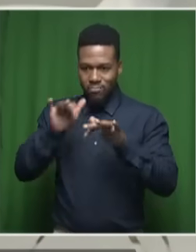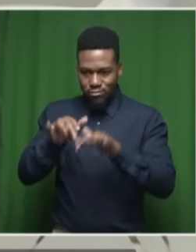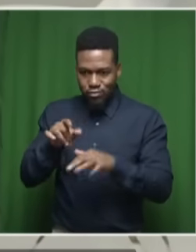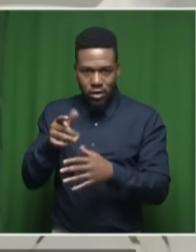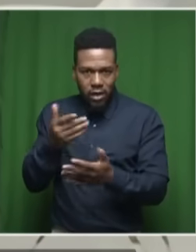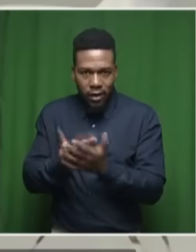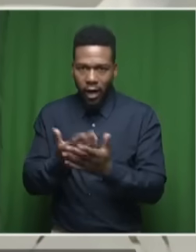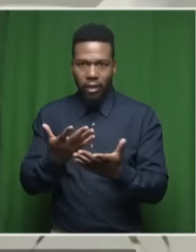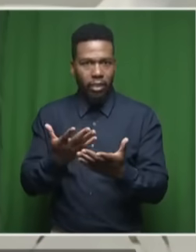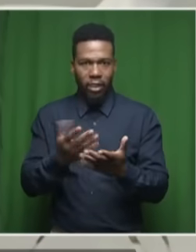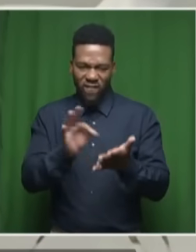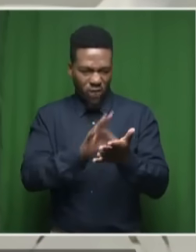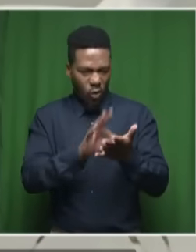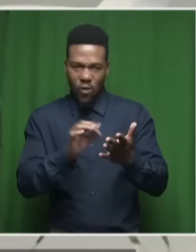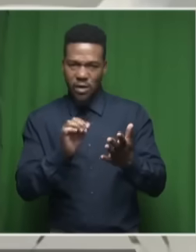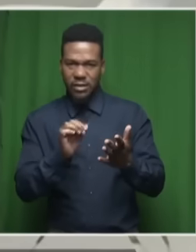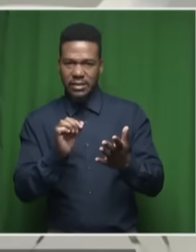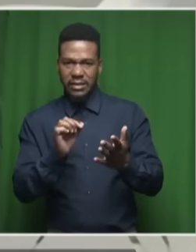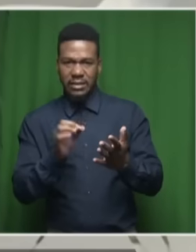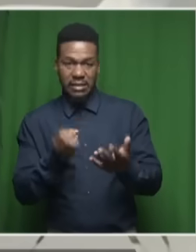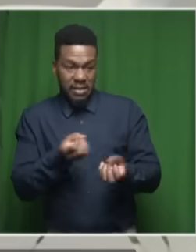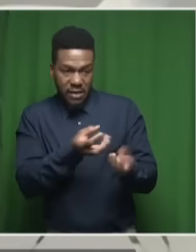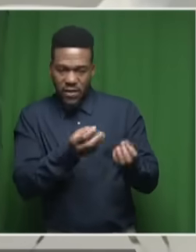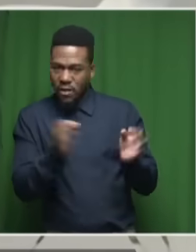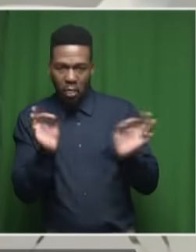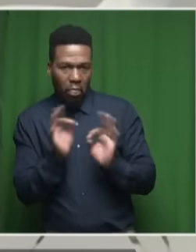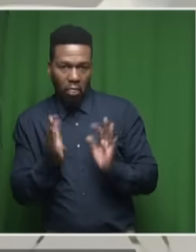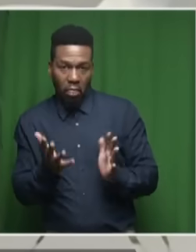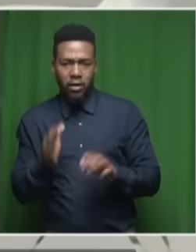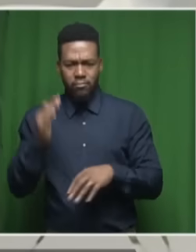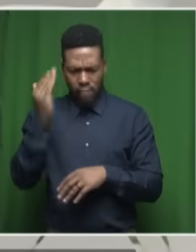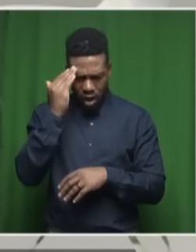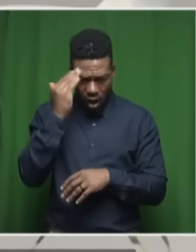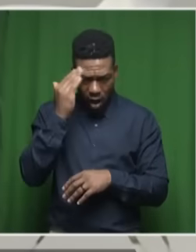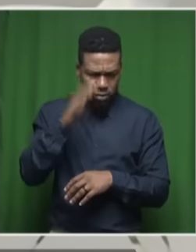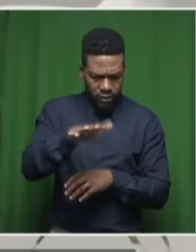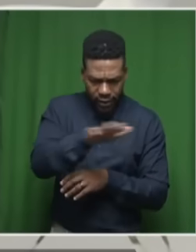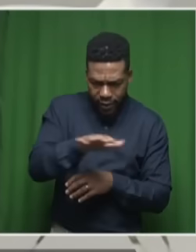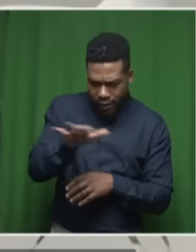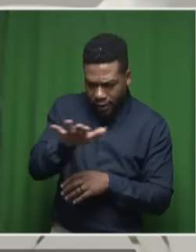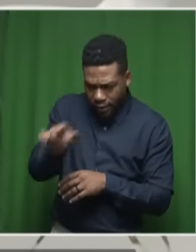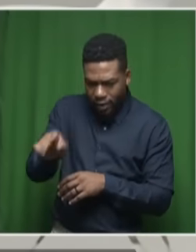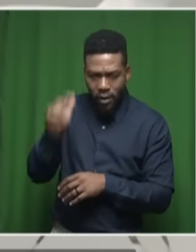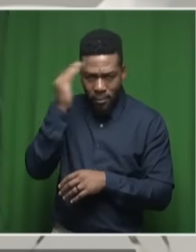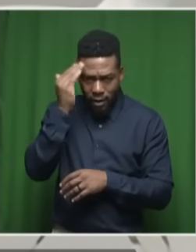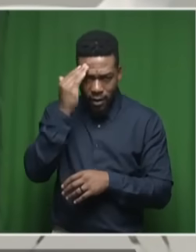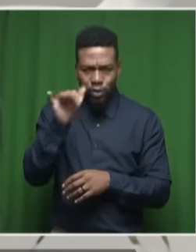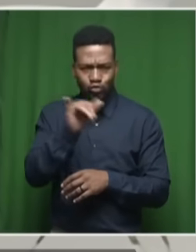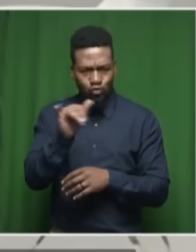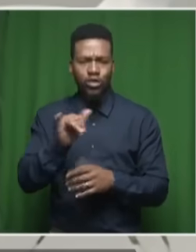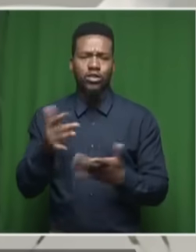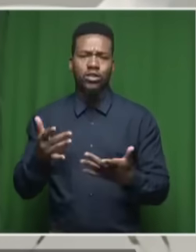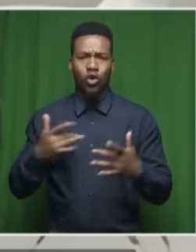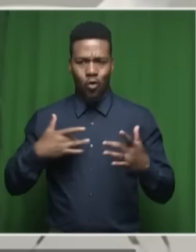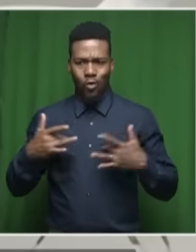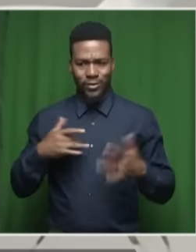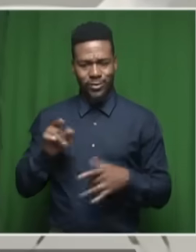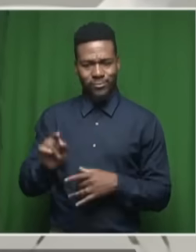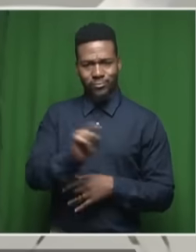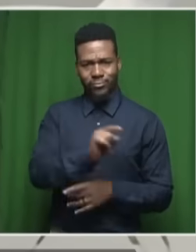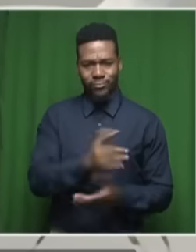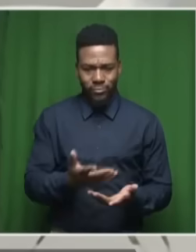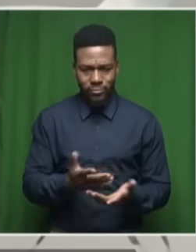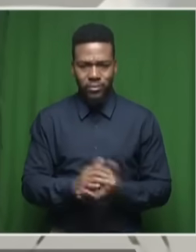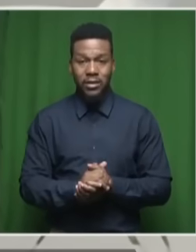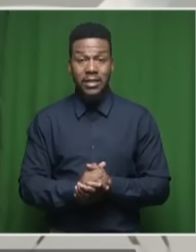them, because they know exactly the areas in which people are worried about, and they need to be seen moving faster